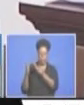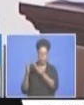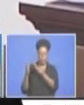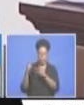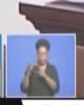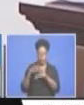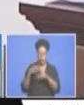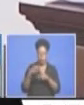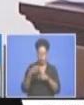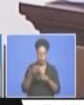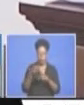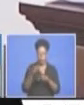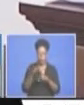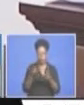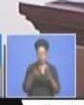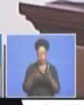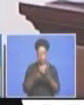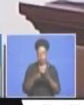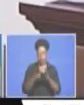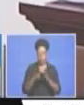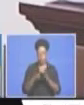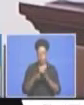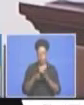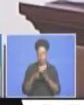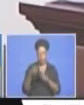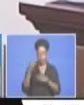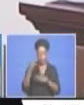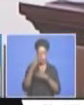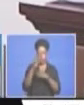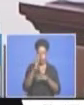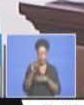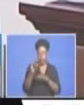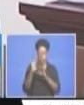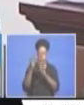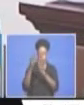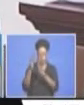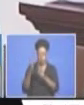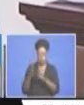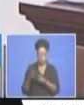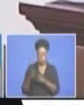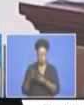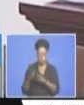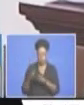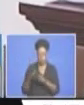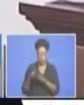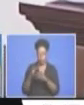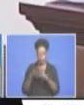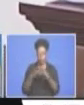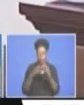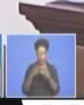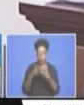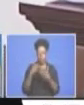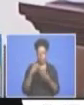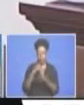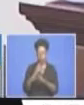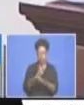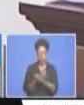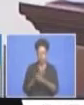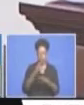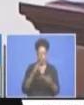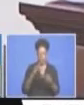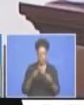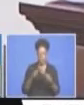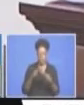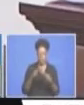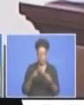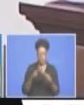honored numerous requests for courtesy calls by individual federations as we continue to build strong relationships in the